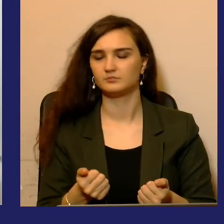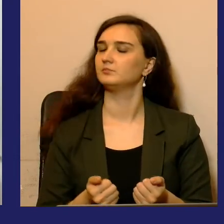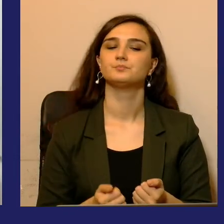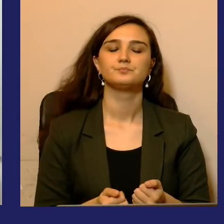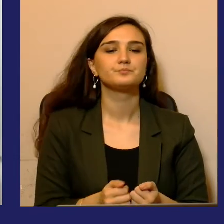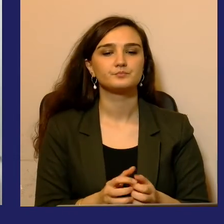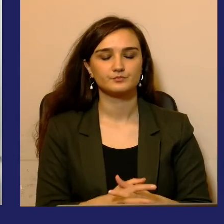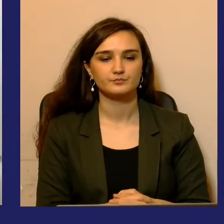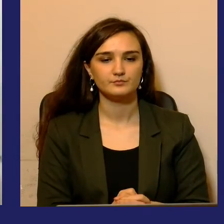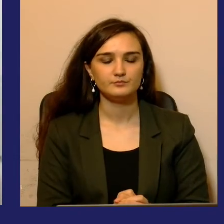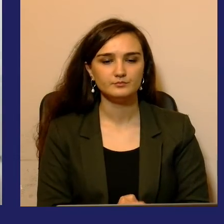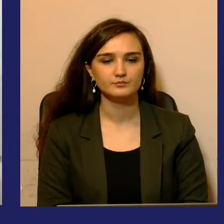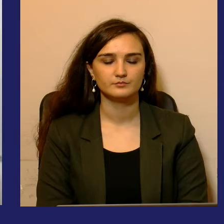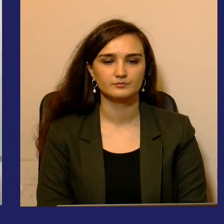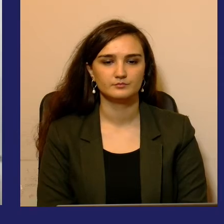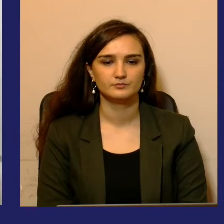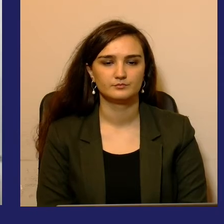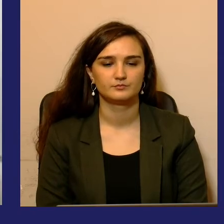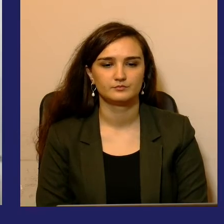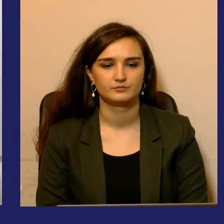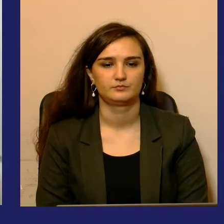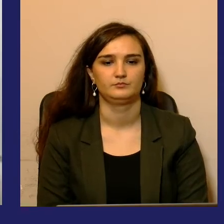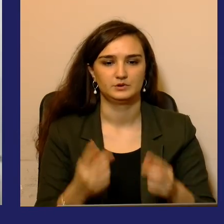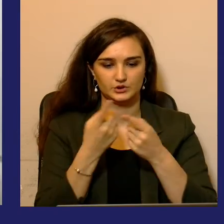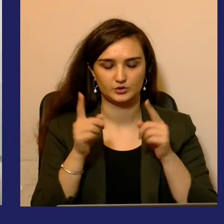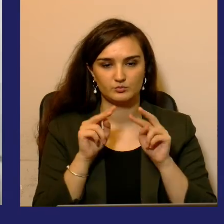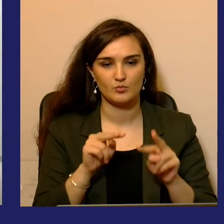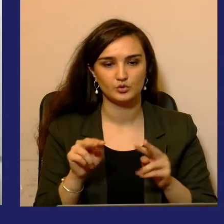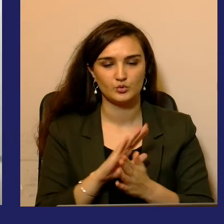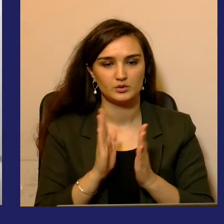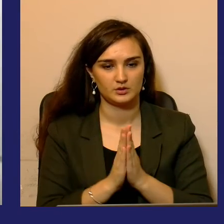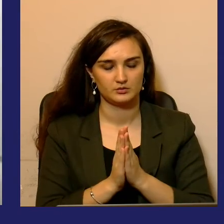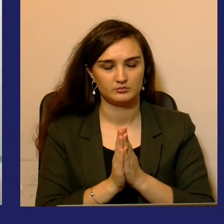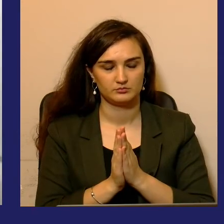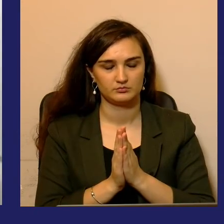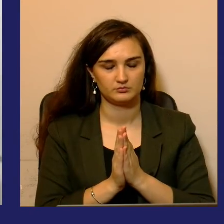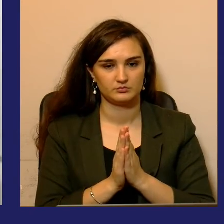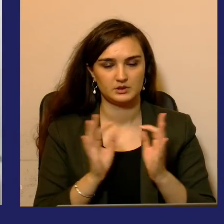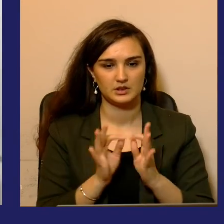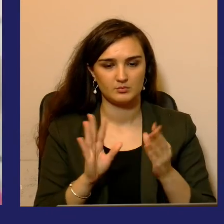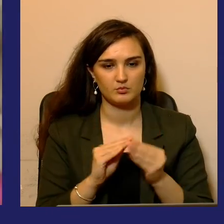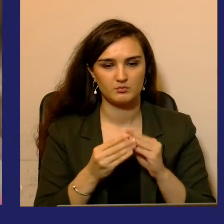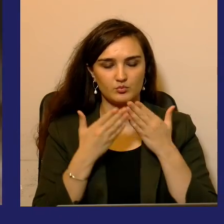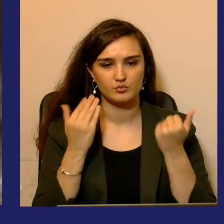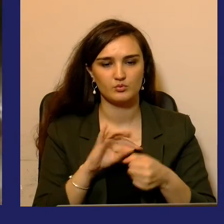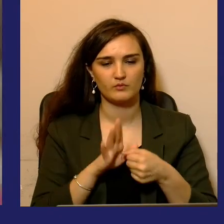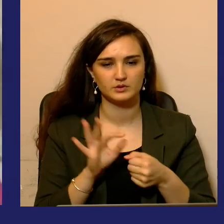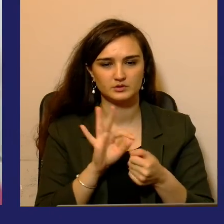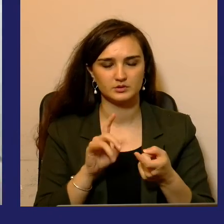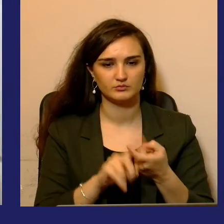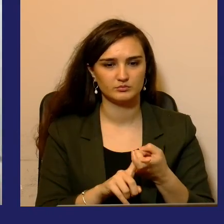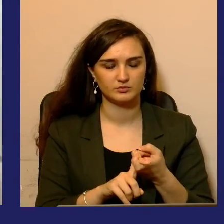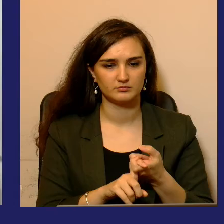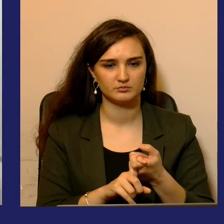on COVID in Mexico, because the Mexican government has decided not to spend any money on COVID. And so, and very much